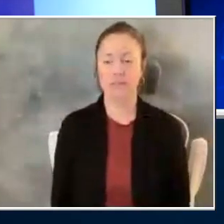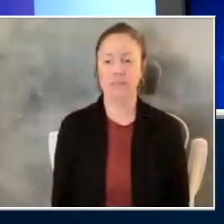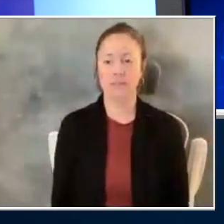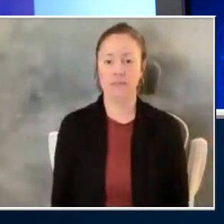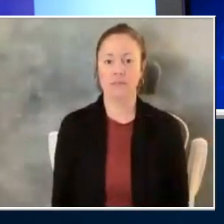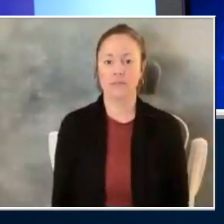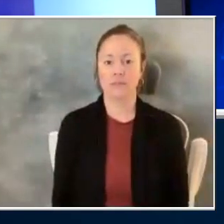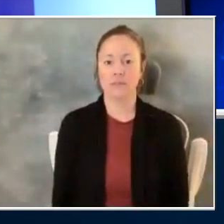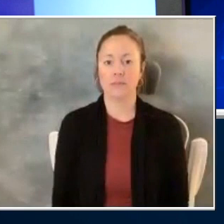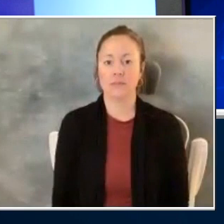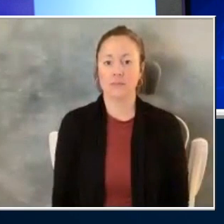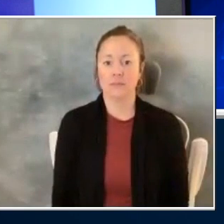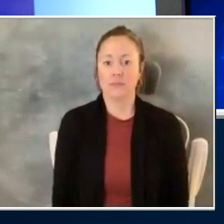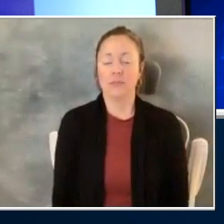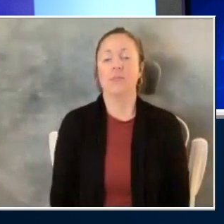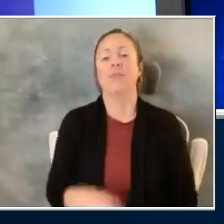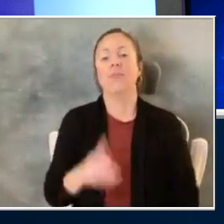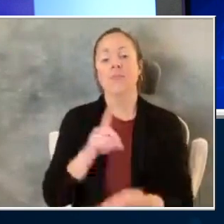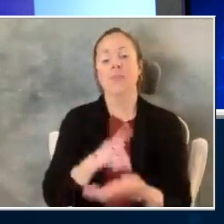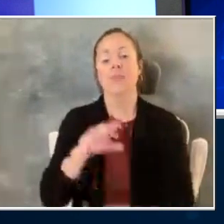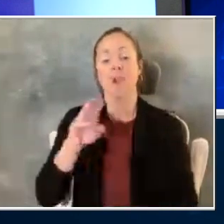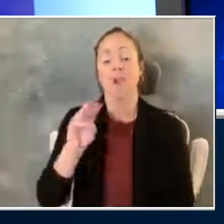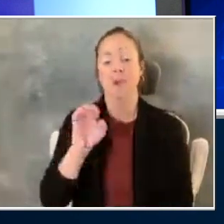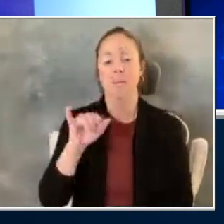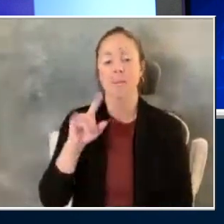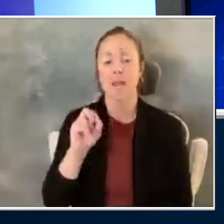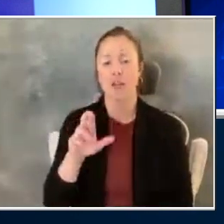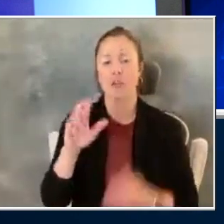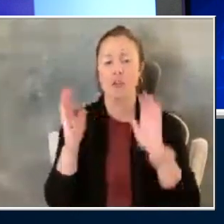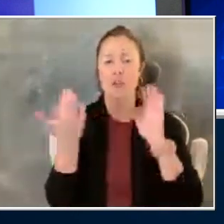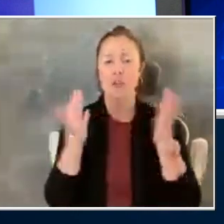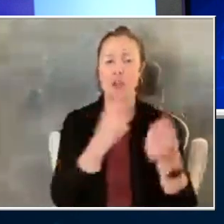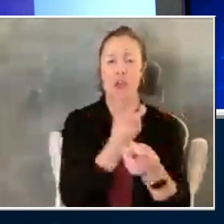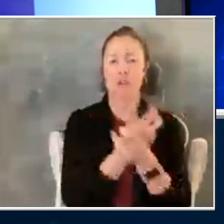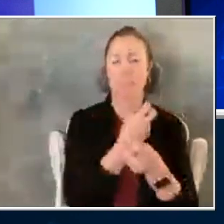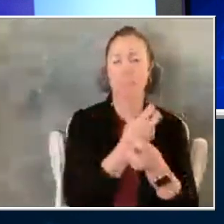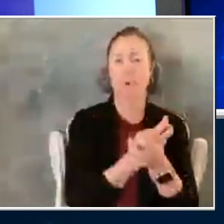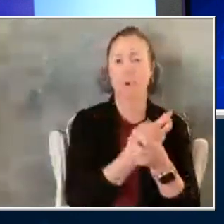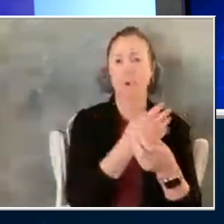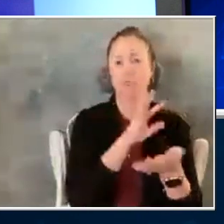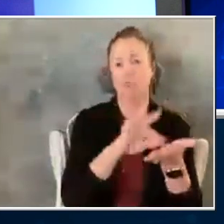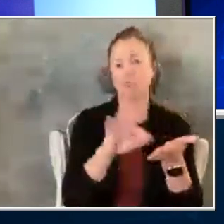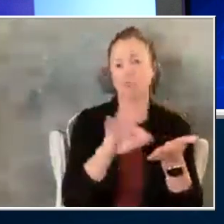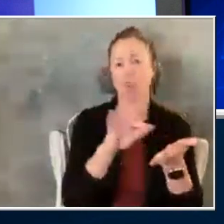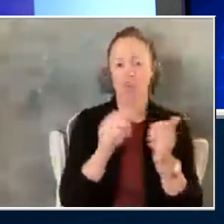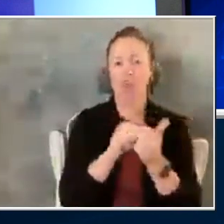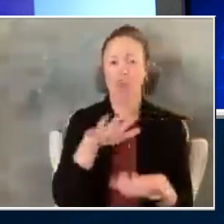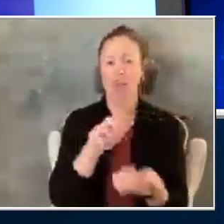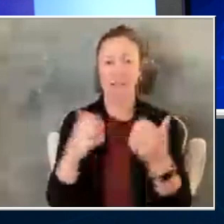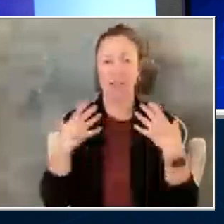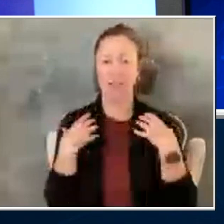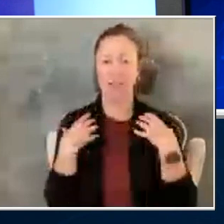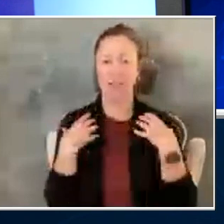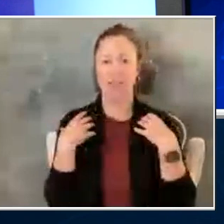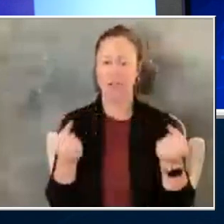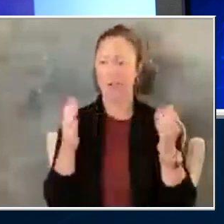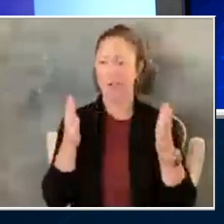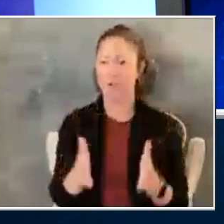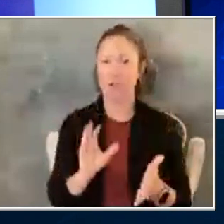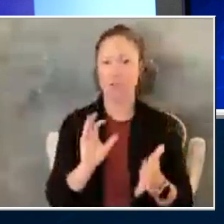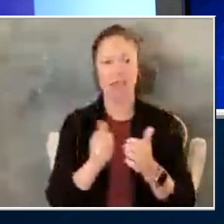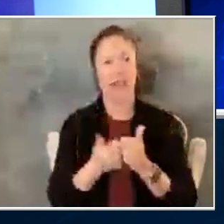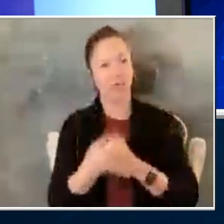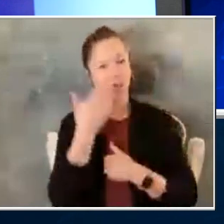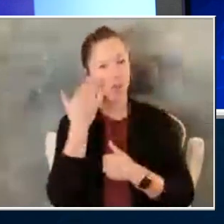question. Dr. Meister, when comparing bone density score to an average younger healthy person, how do you know if a person has lost bone density, or if